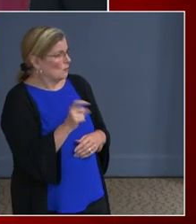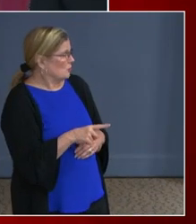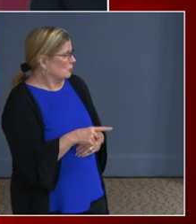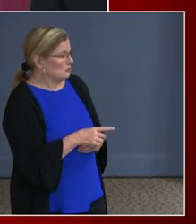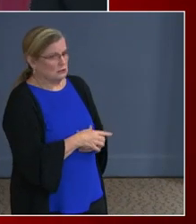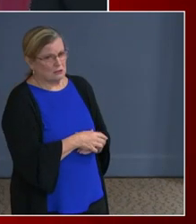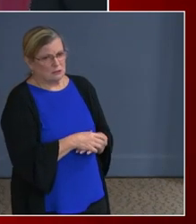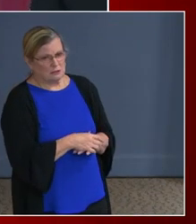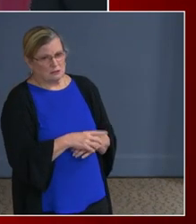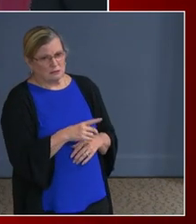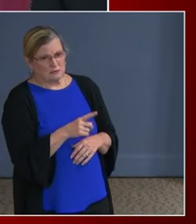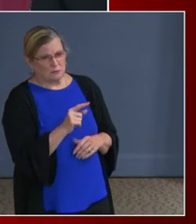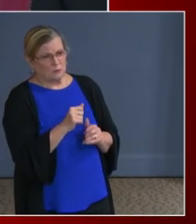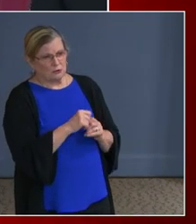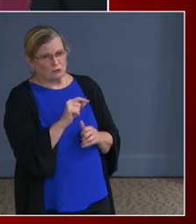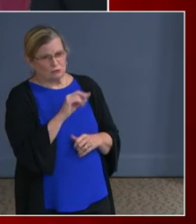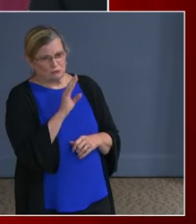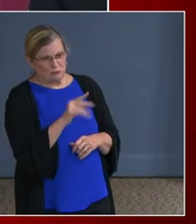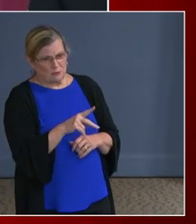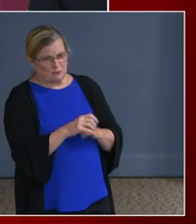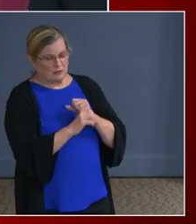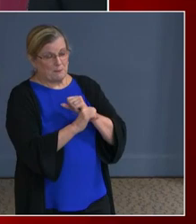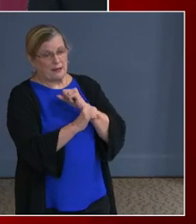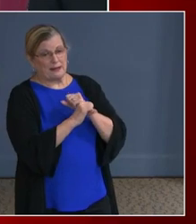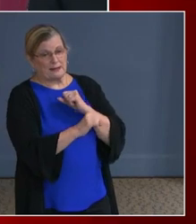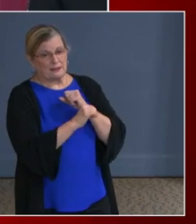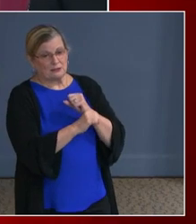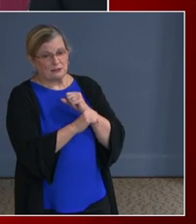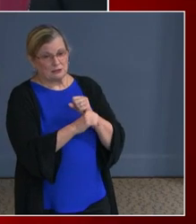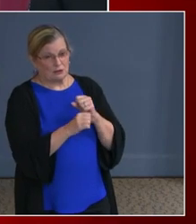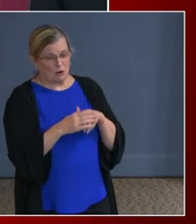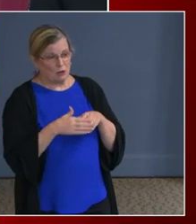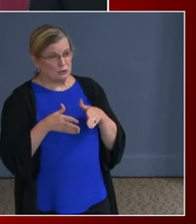street blockages or convention protest zones? No.